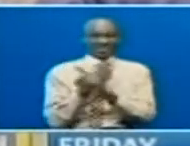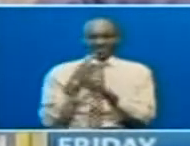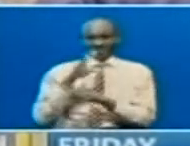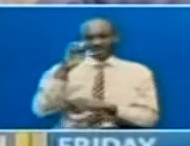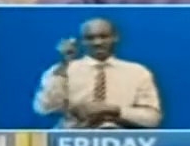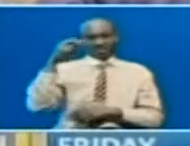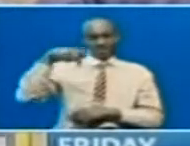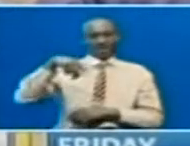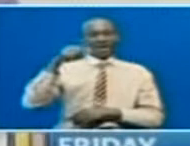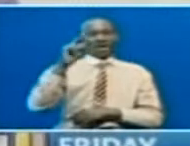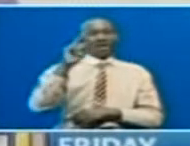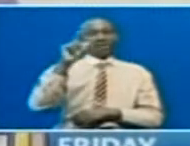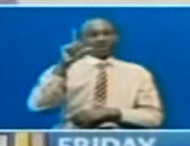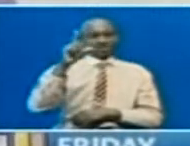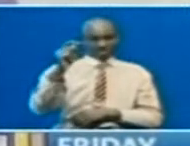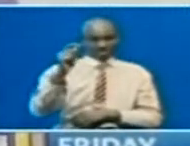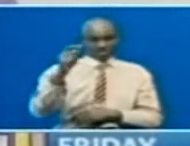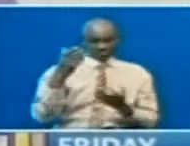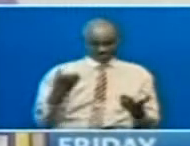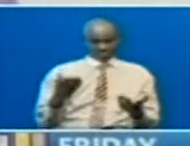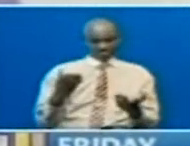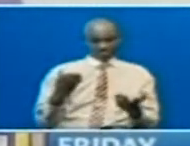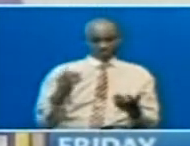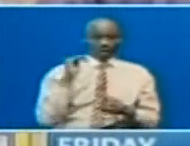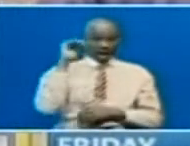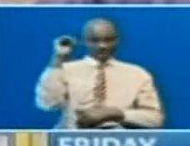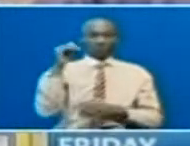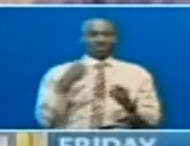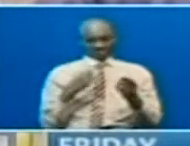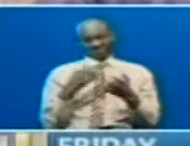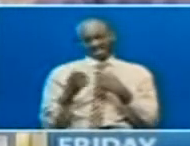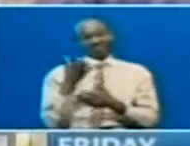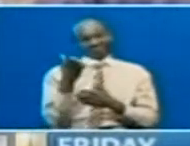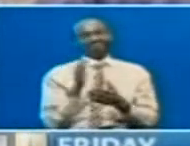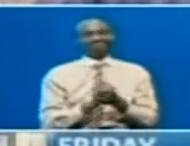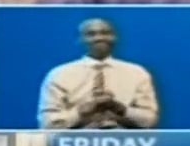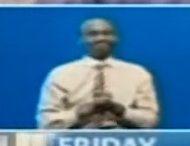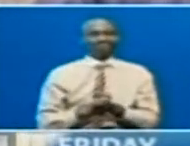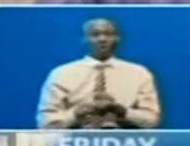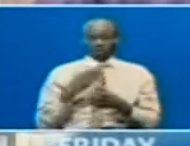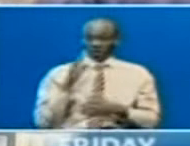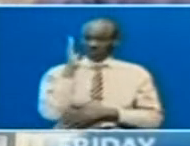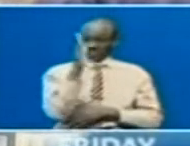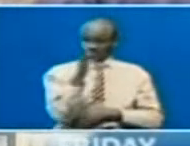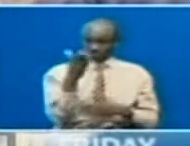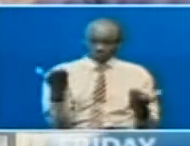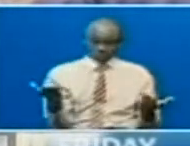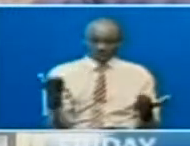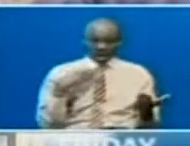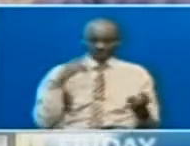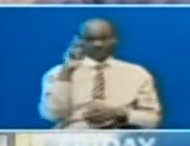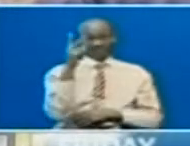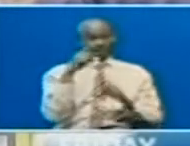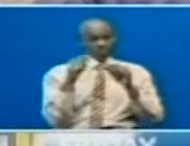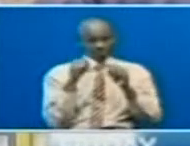say adult or uh-huh. adult, not right. adult. Okay, Willis, let's get straight to our